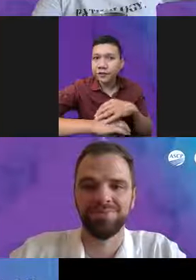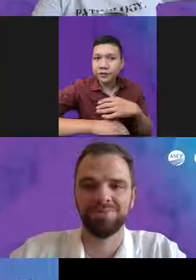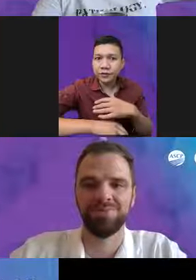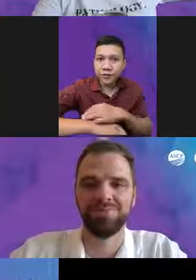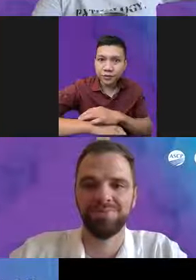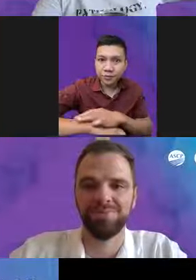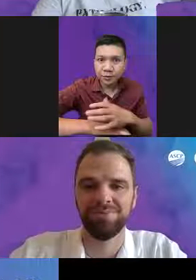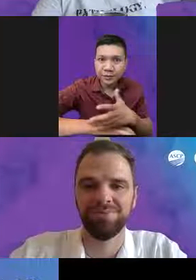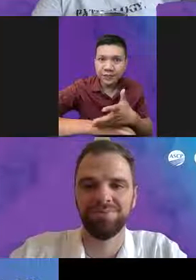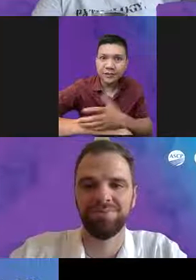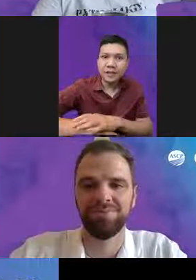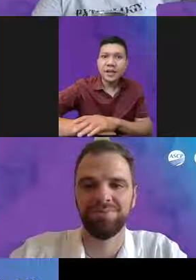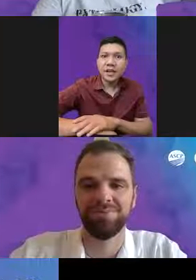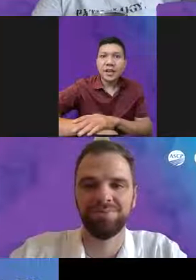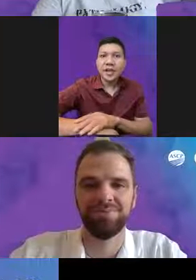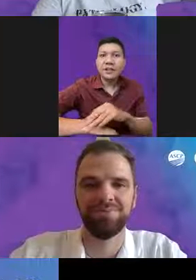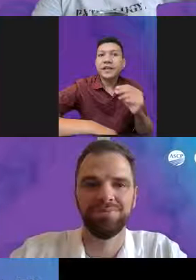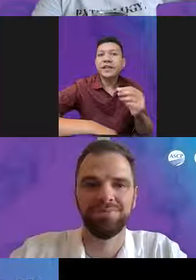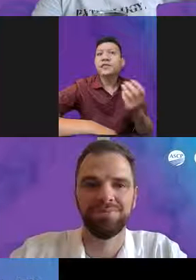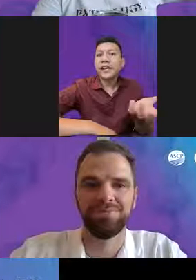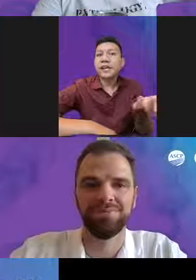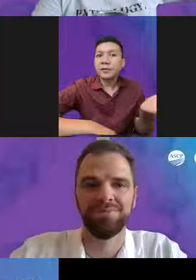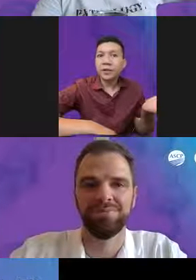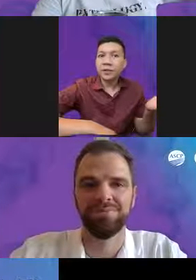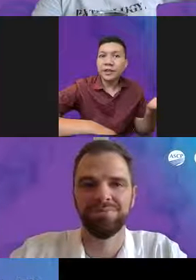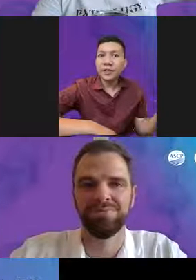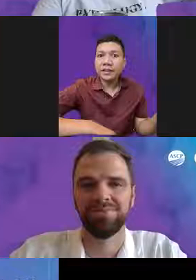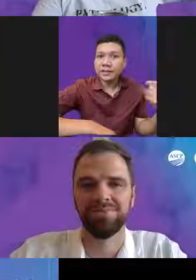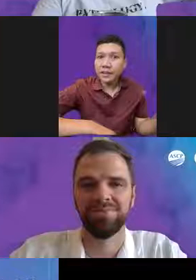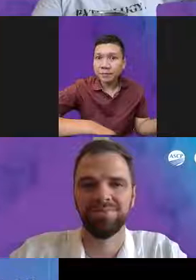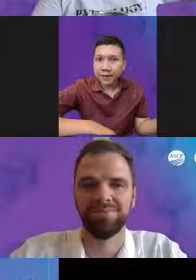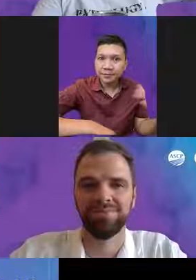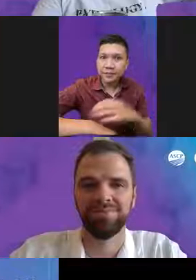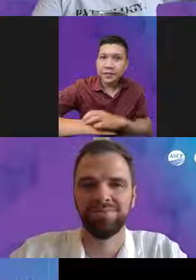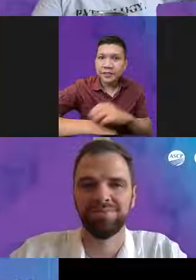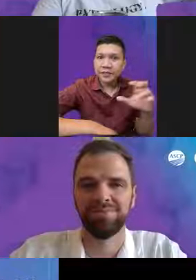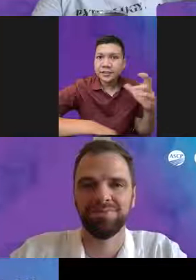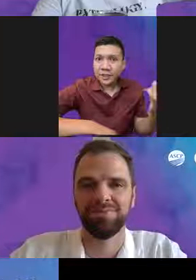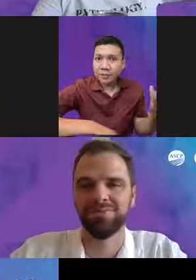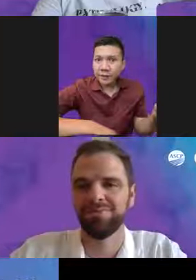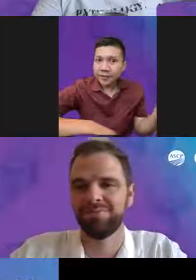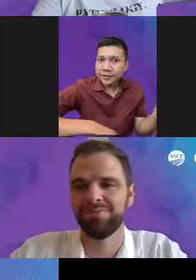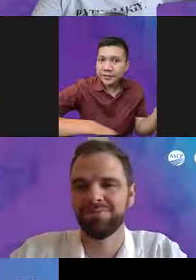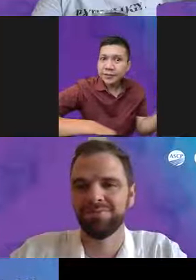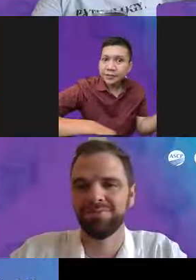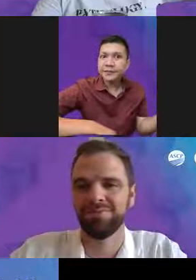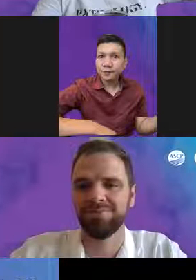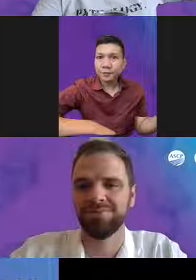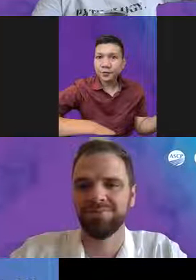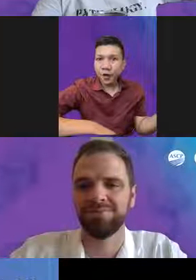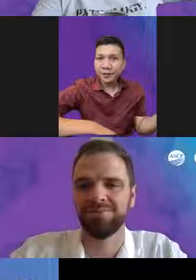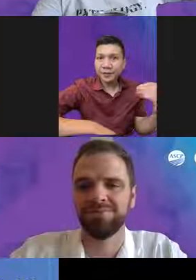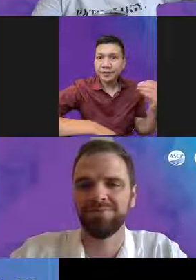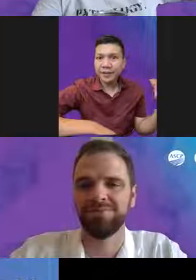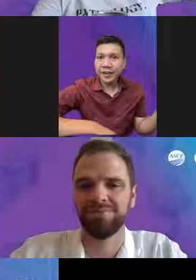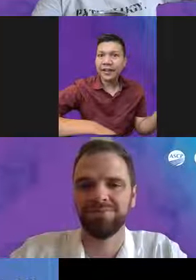of internal structural proteins and they contain hemoglobin in the cytoplasm. That's the central pallor, some of us want